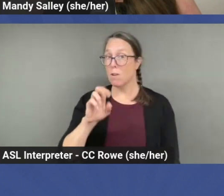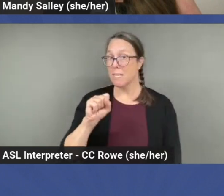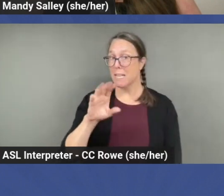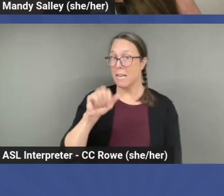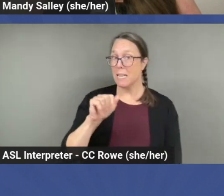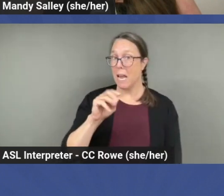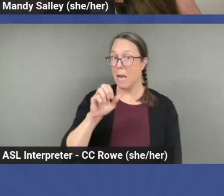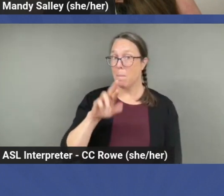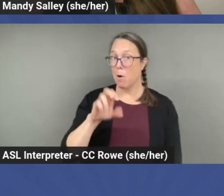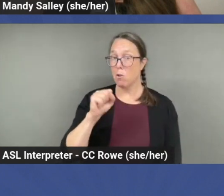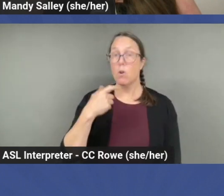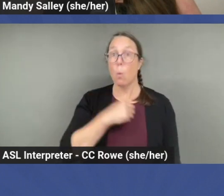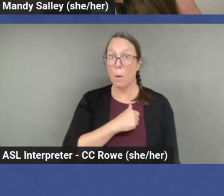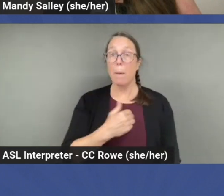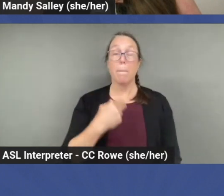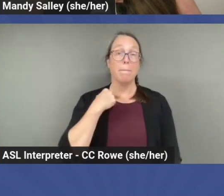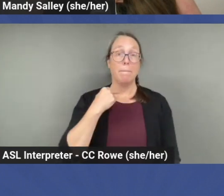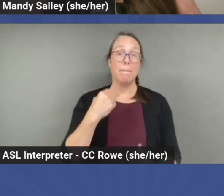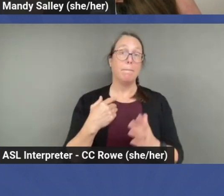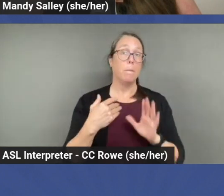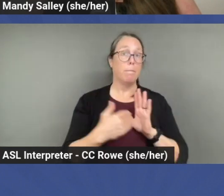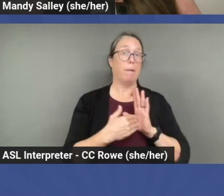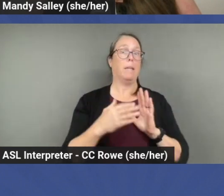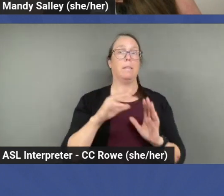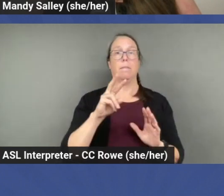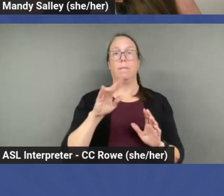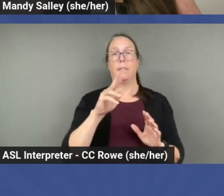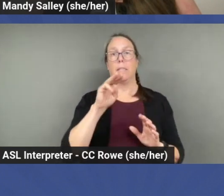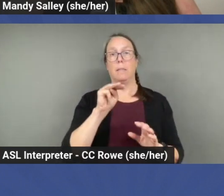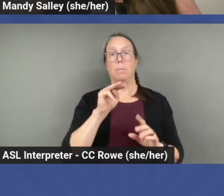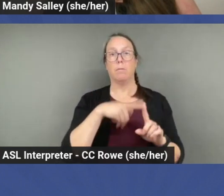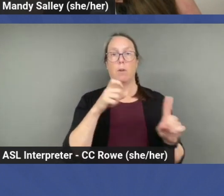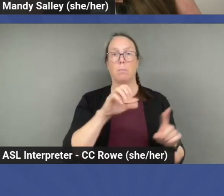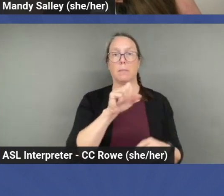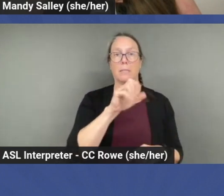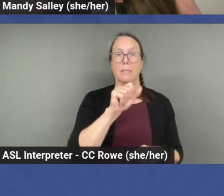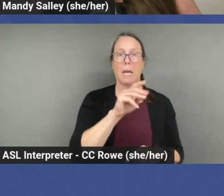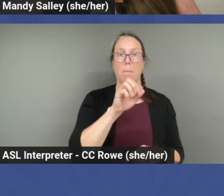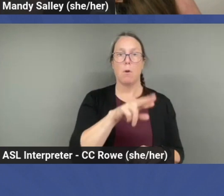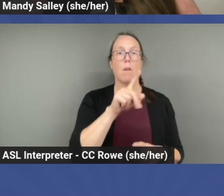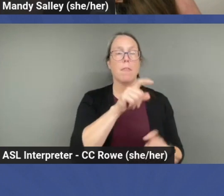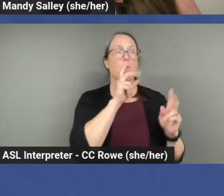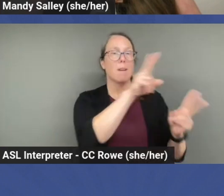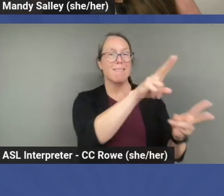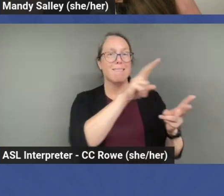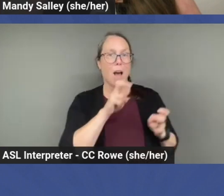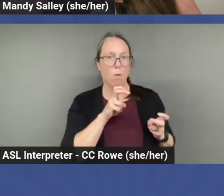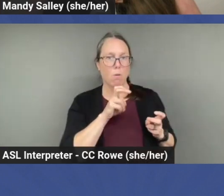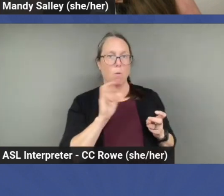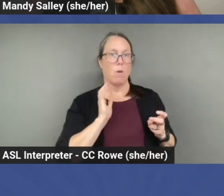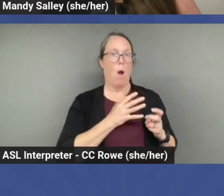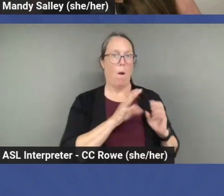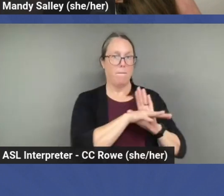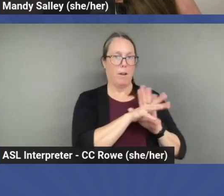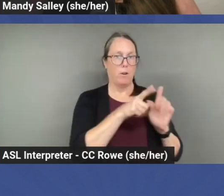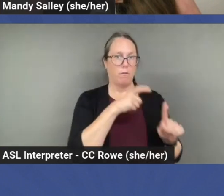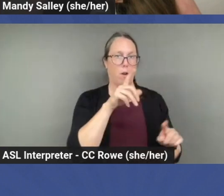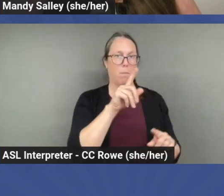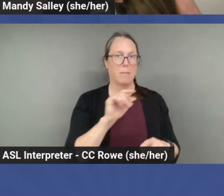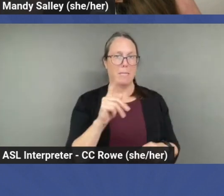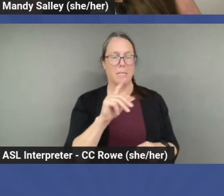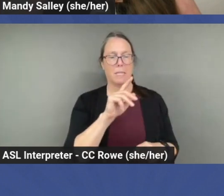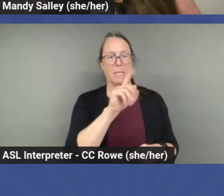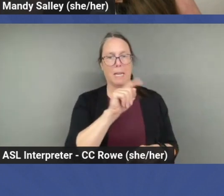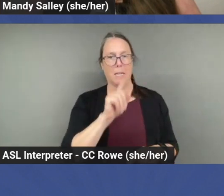been victims of scammers, they download our videos from TikTok and use it on their own social media, and with the support